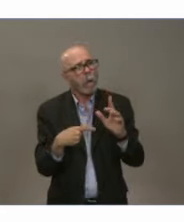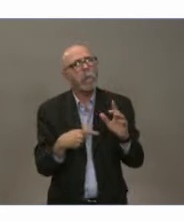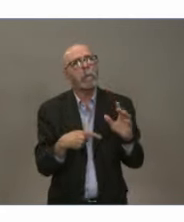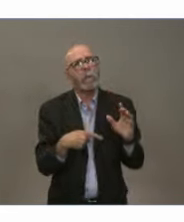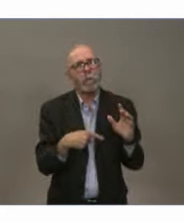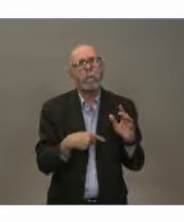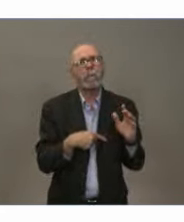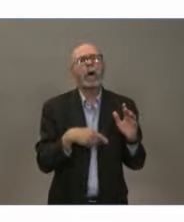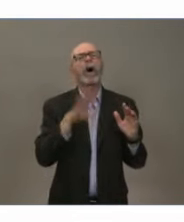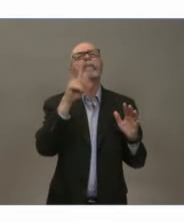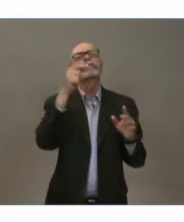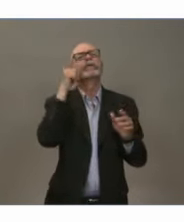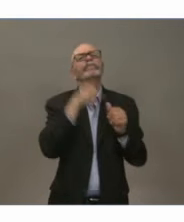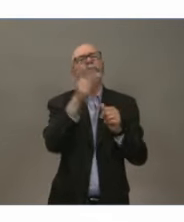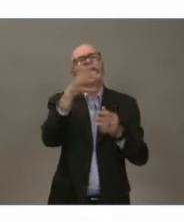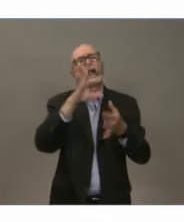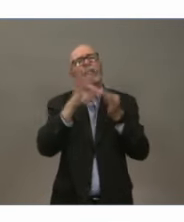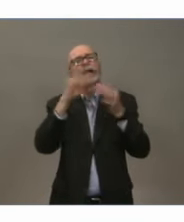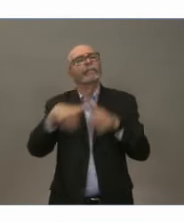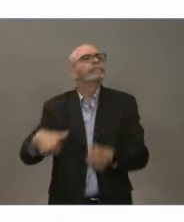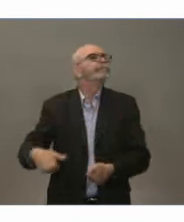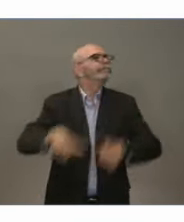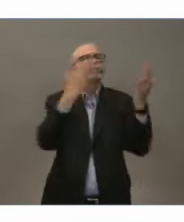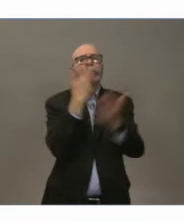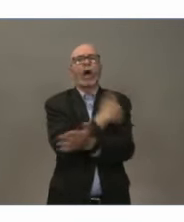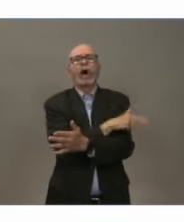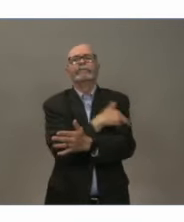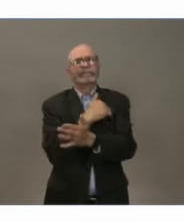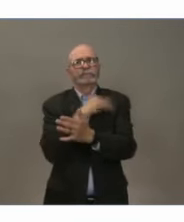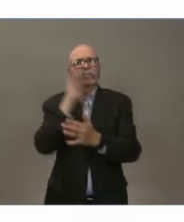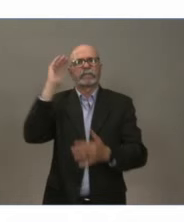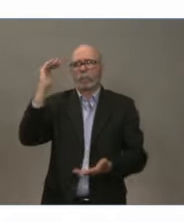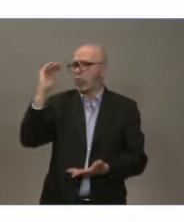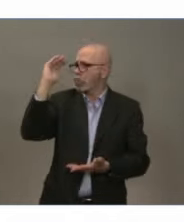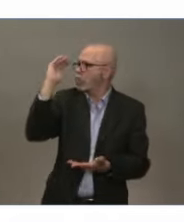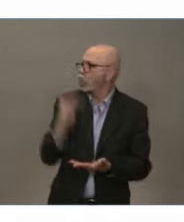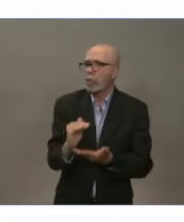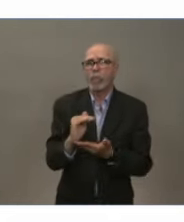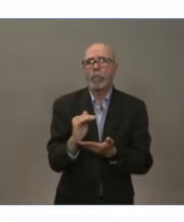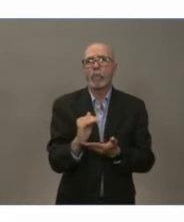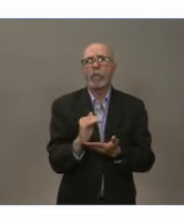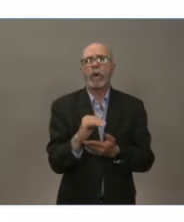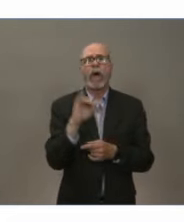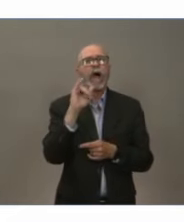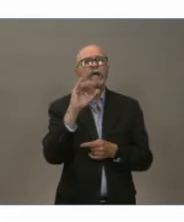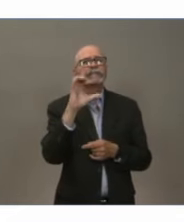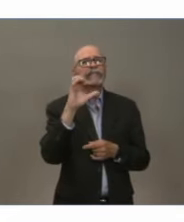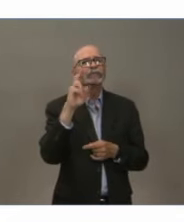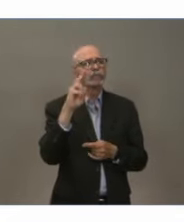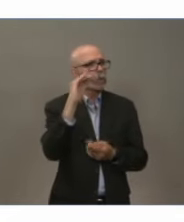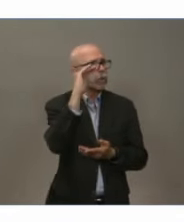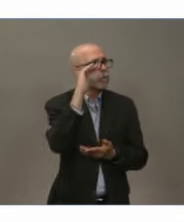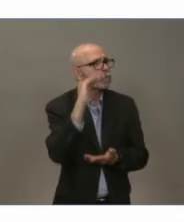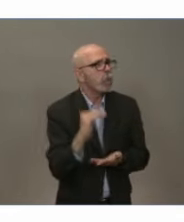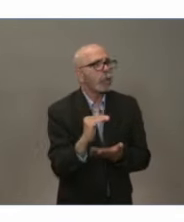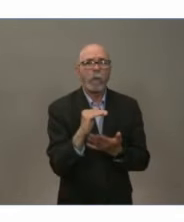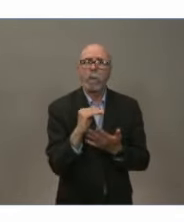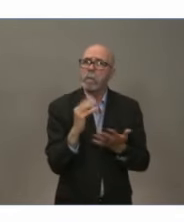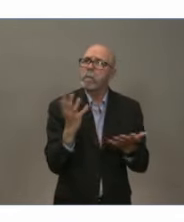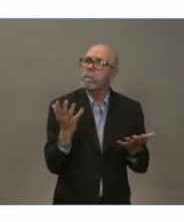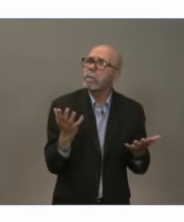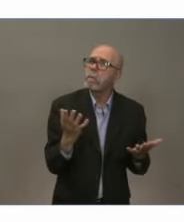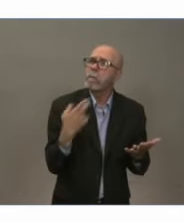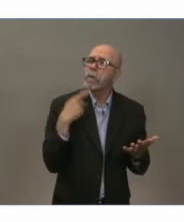seems low, and the need for ICU has been lower. And so I'm just wondering, looking at the models,